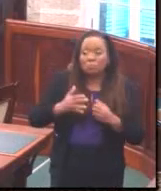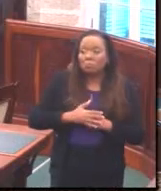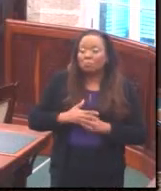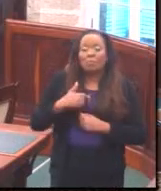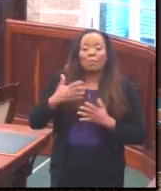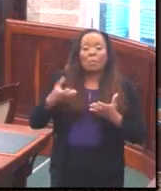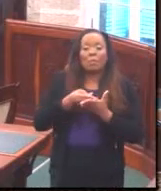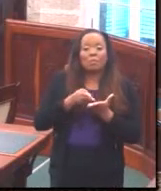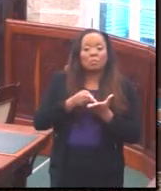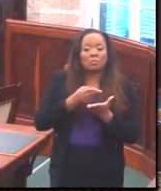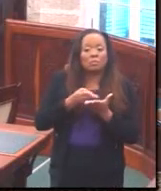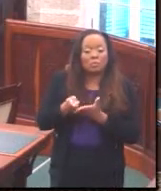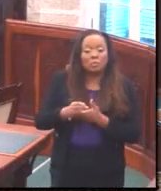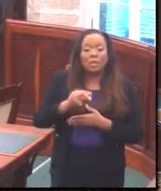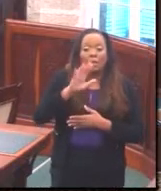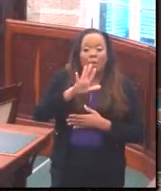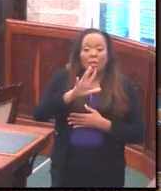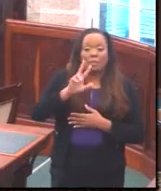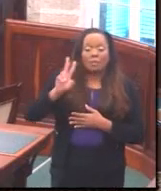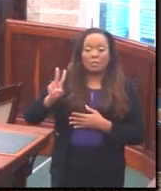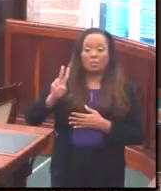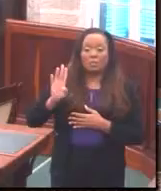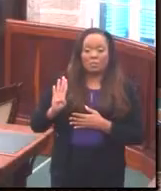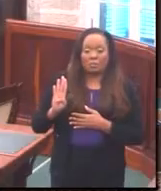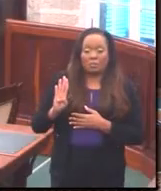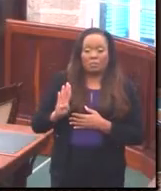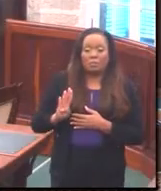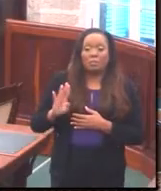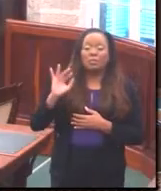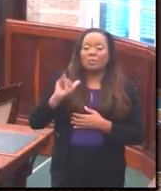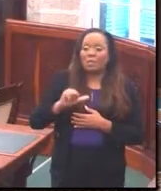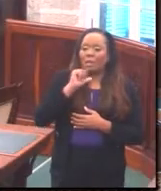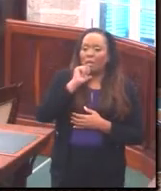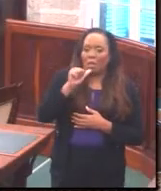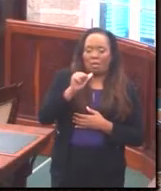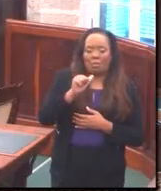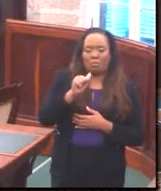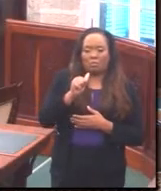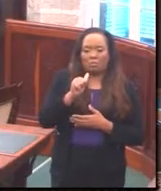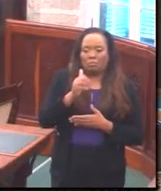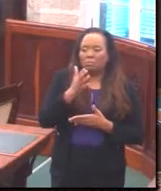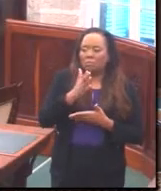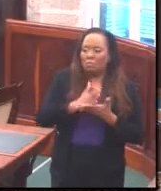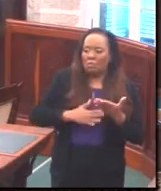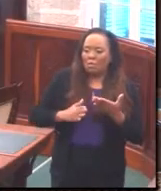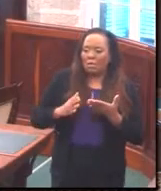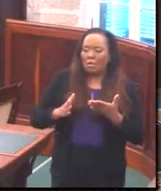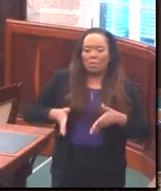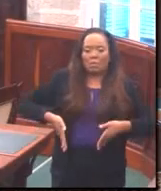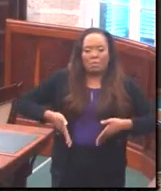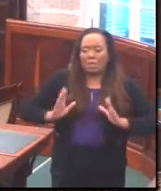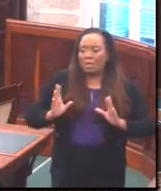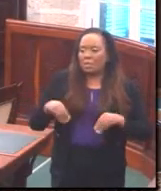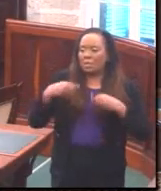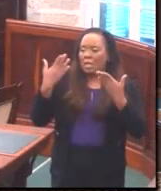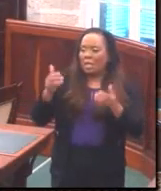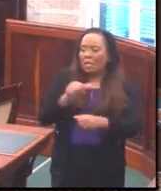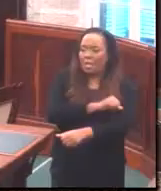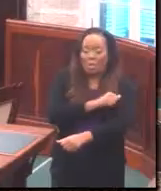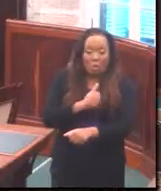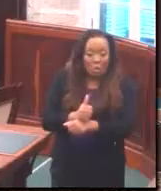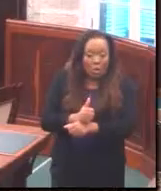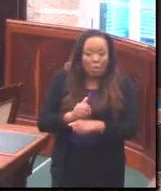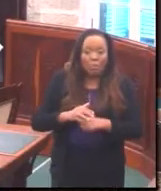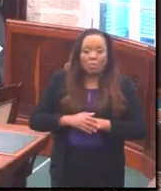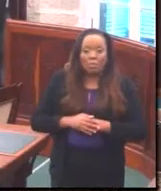that 52B is not a part of any permission given to an authority. It is within the context